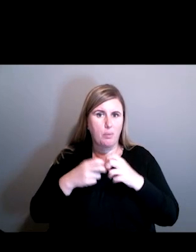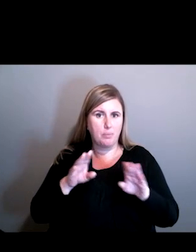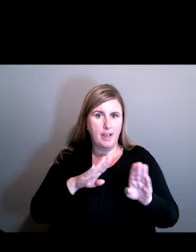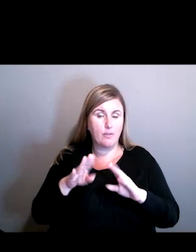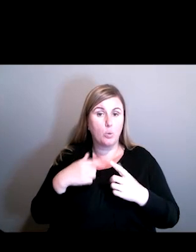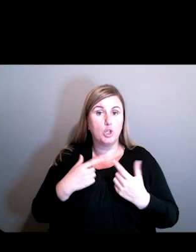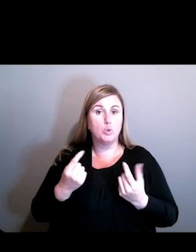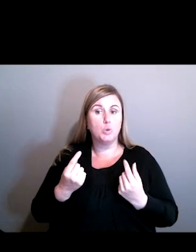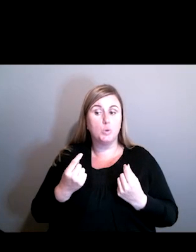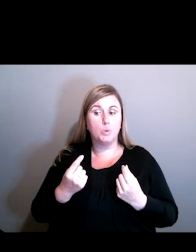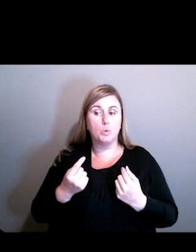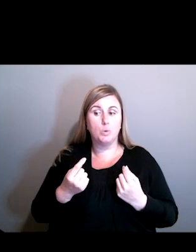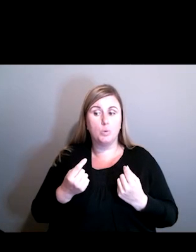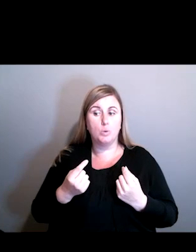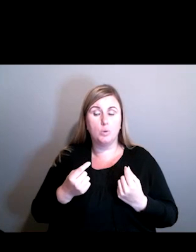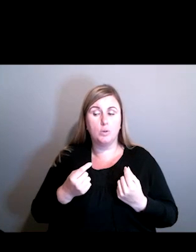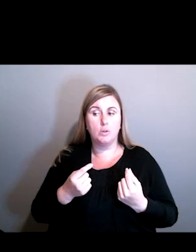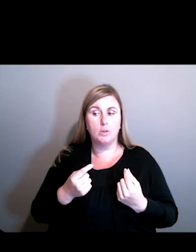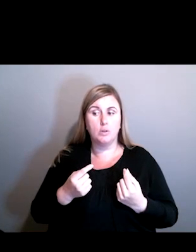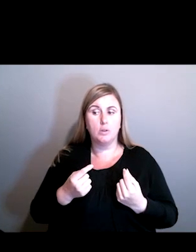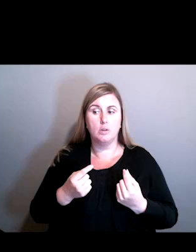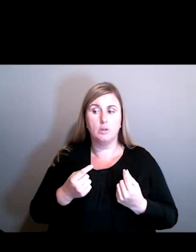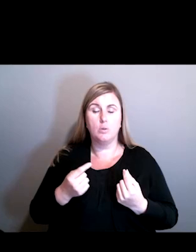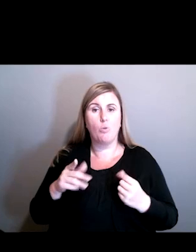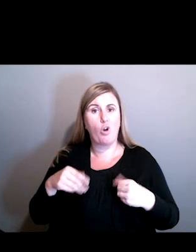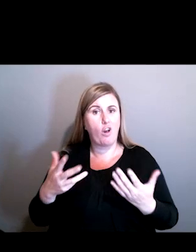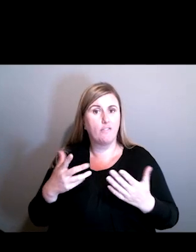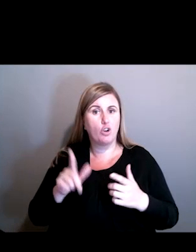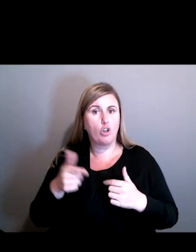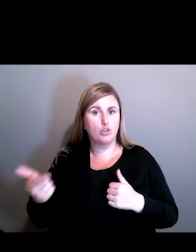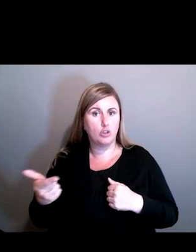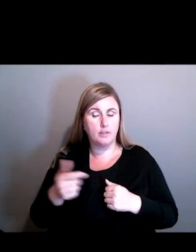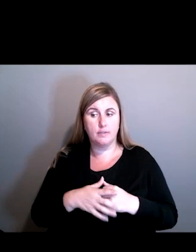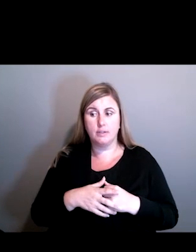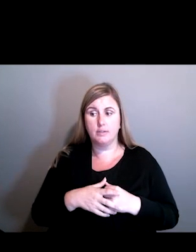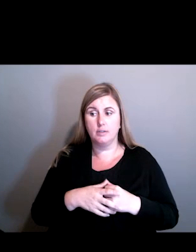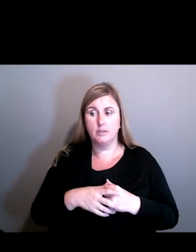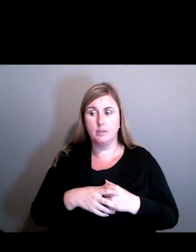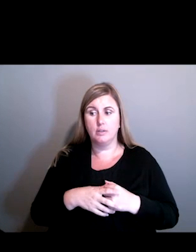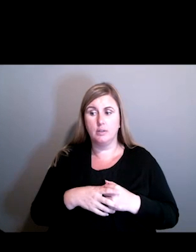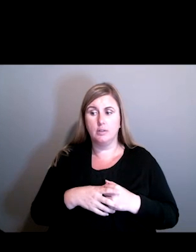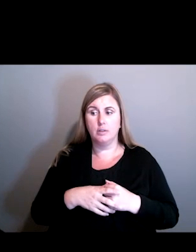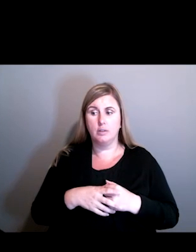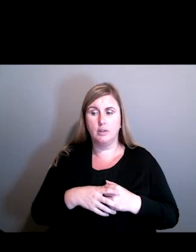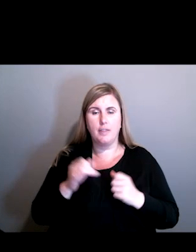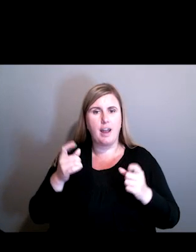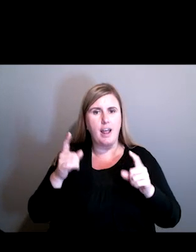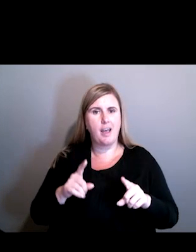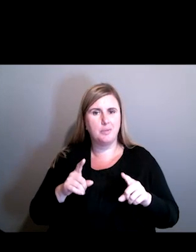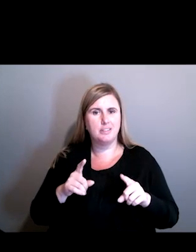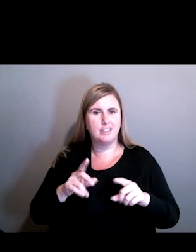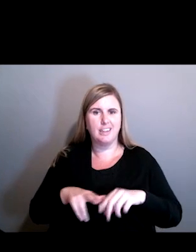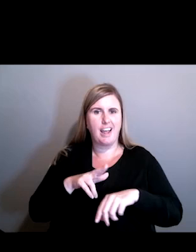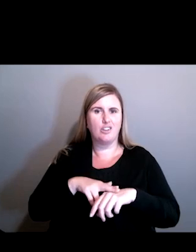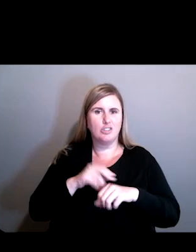do? We will offer alternatives. And so this happens naturally